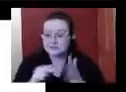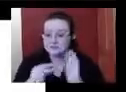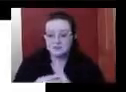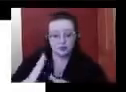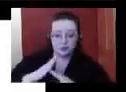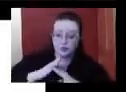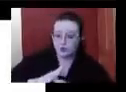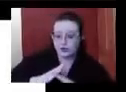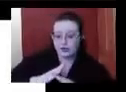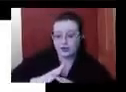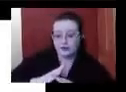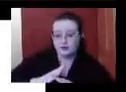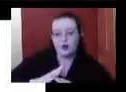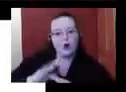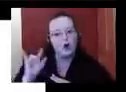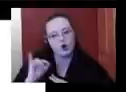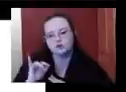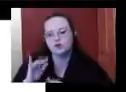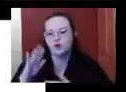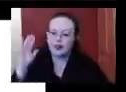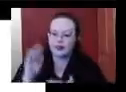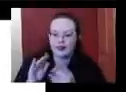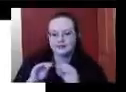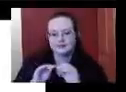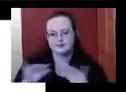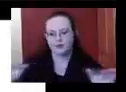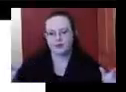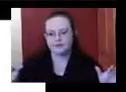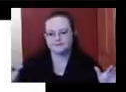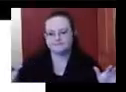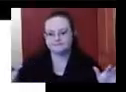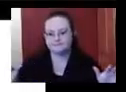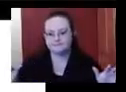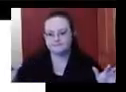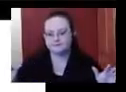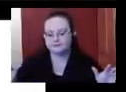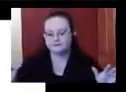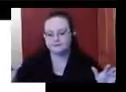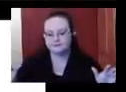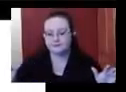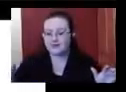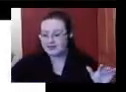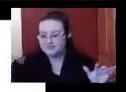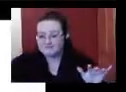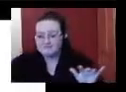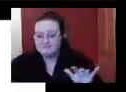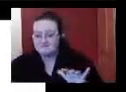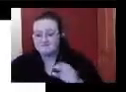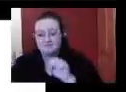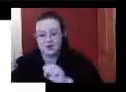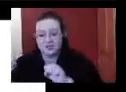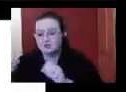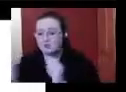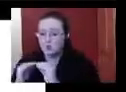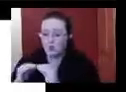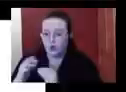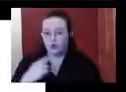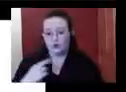COVID-19, but also helps prevent the virus from spreading to those who may be at greater risk of serious